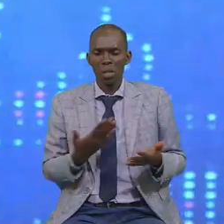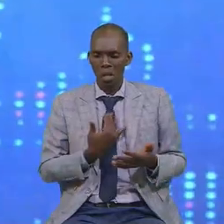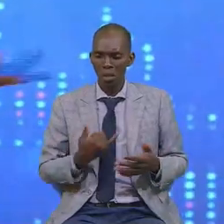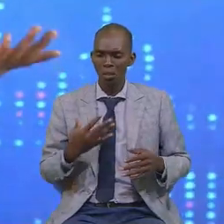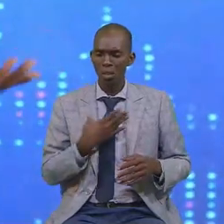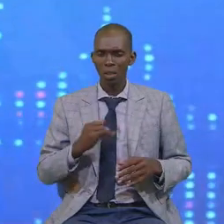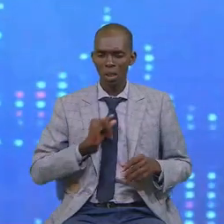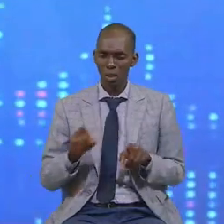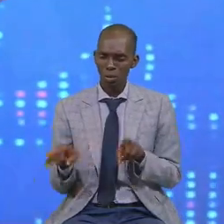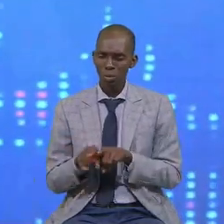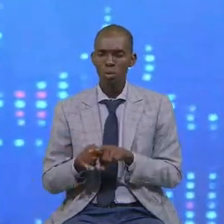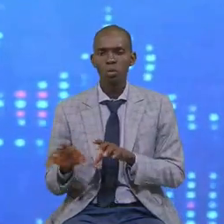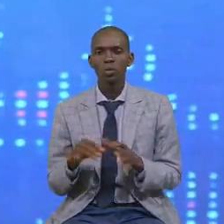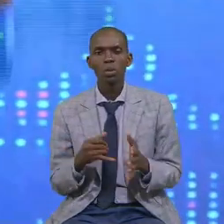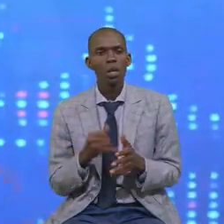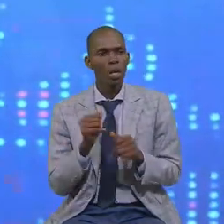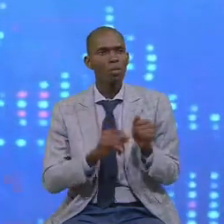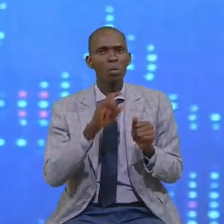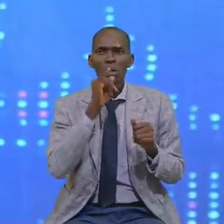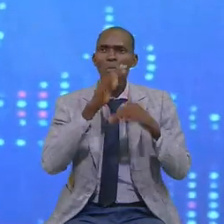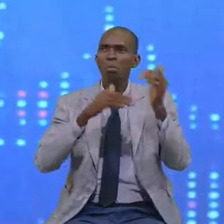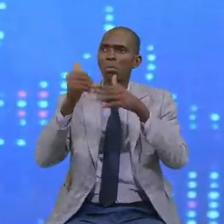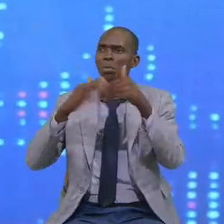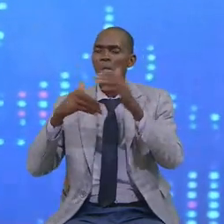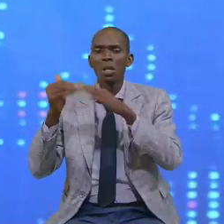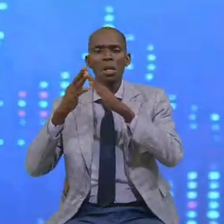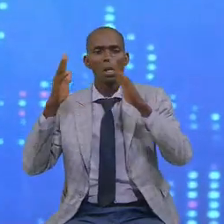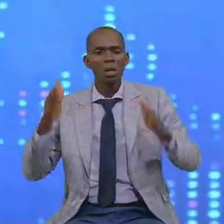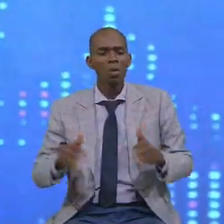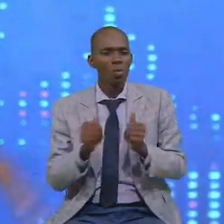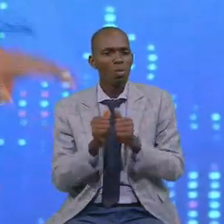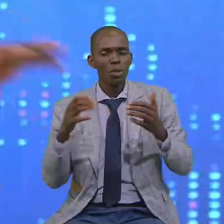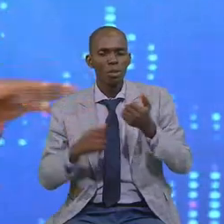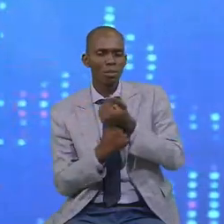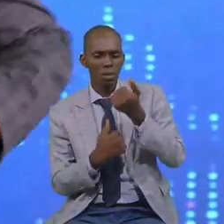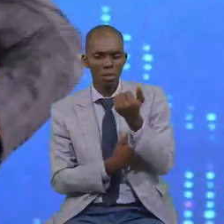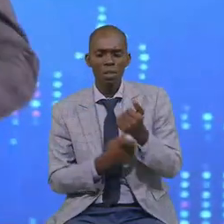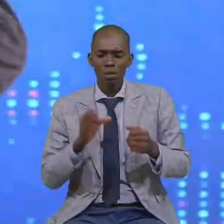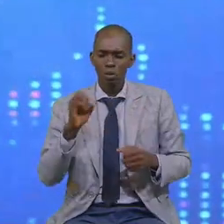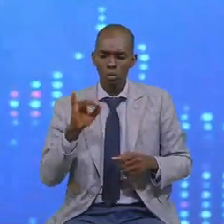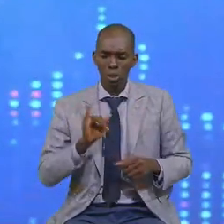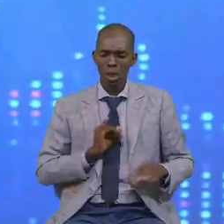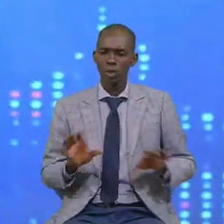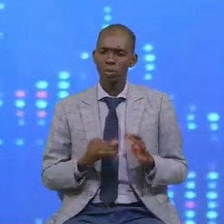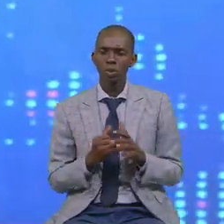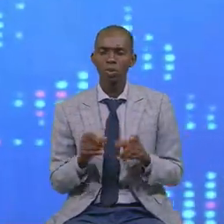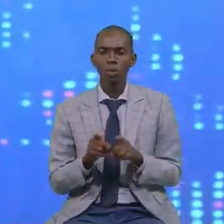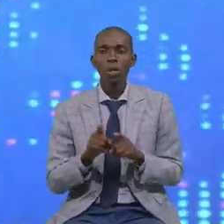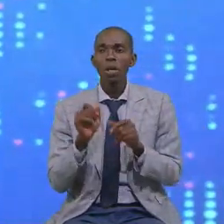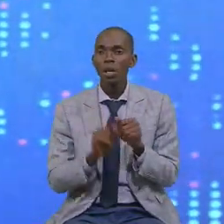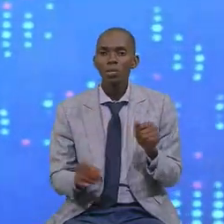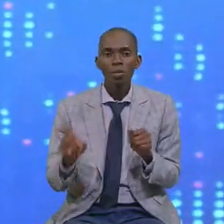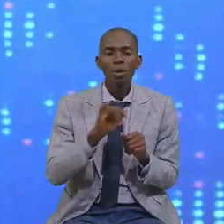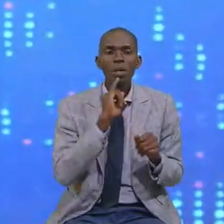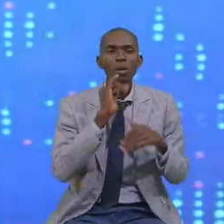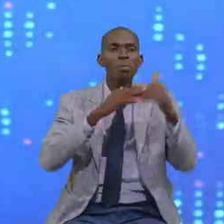too. Everybody is building a house without foundation, so I do it too. Everybody is building a career